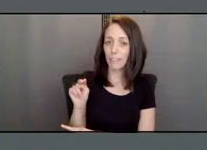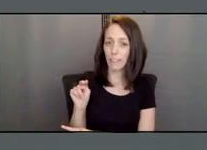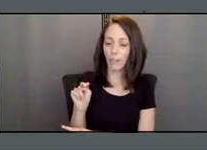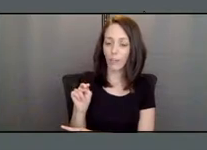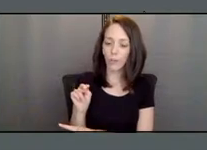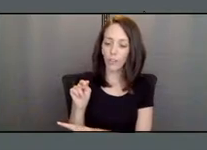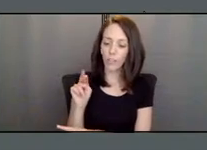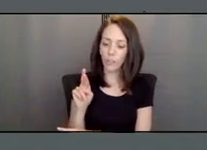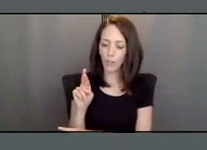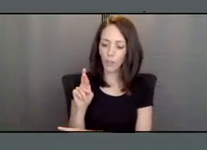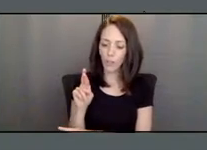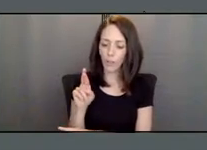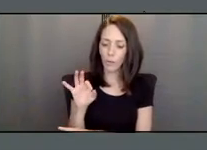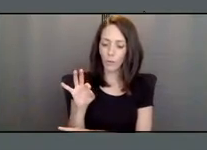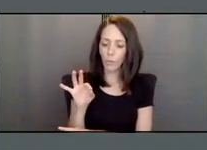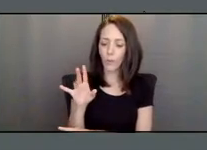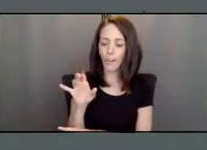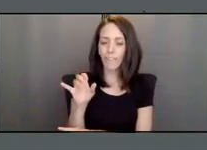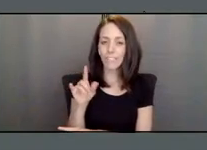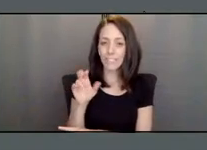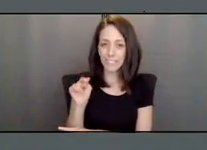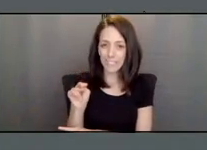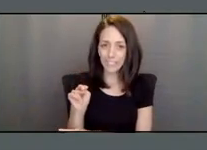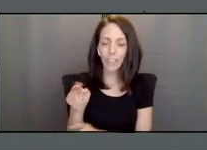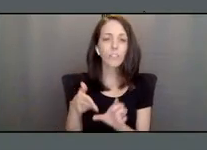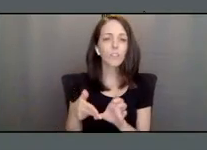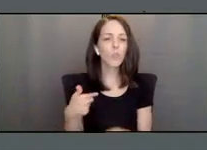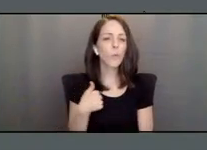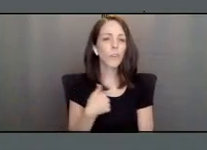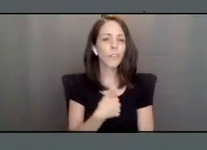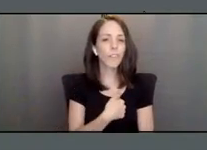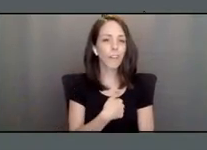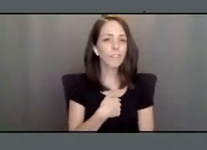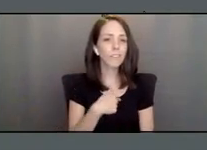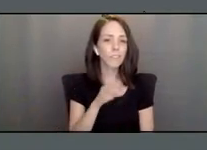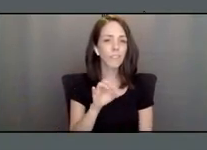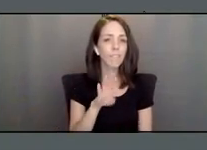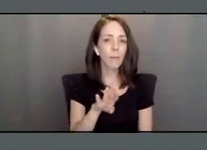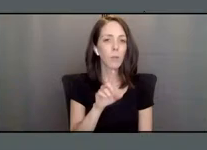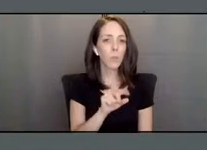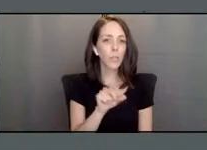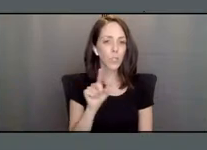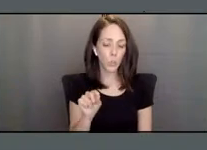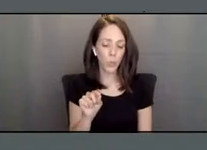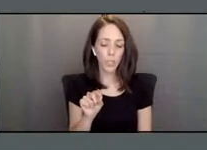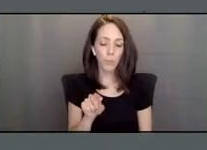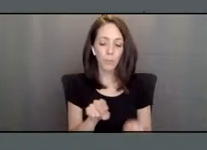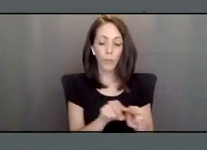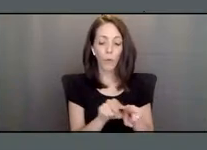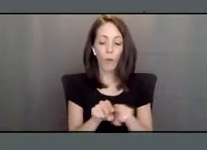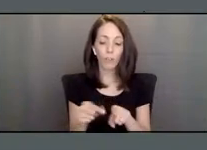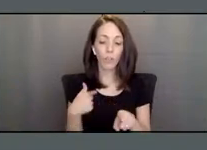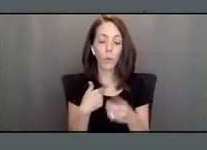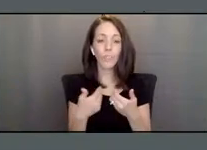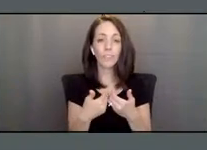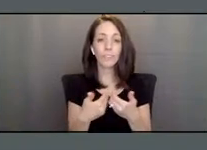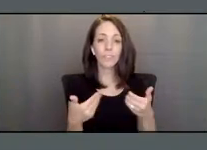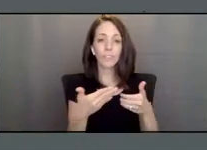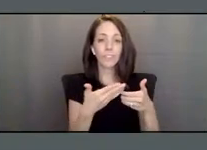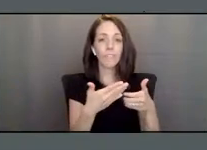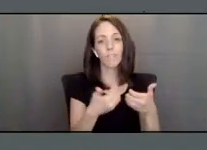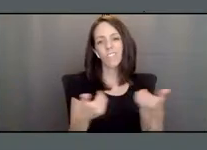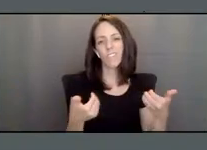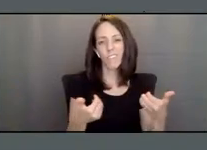Student Affairs and Diversity, who joined us in February of 2020. And we have divided the presentation, so I will start us